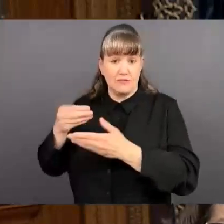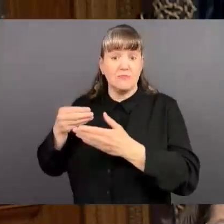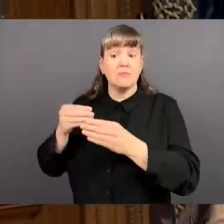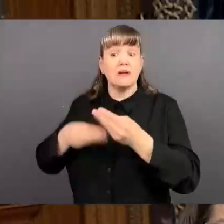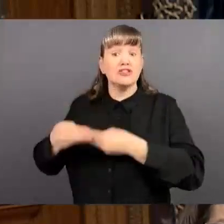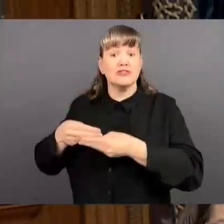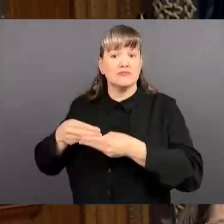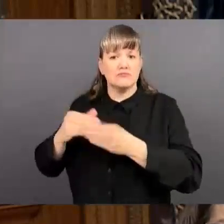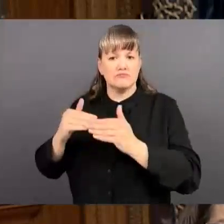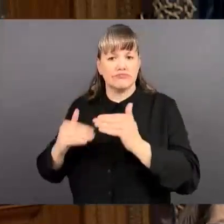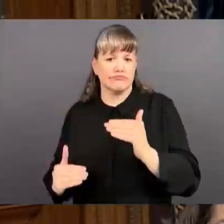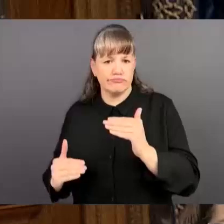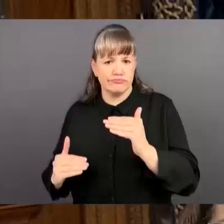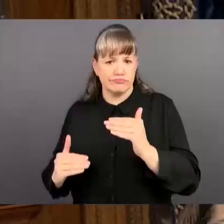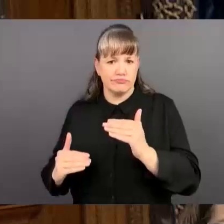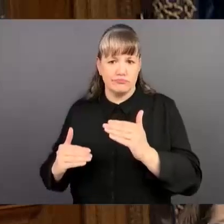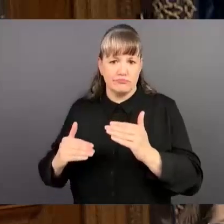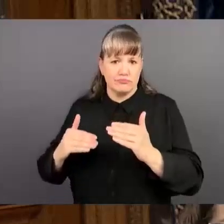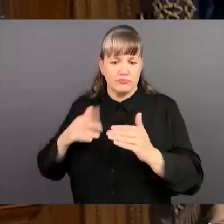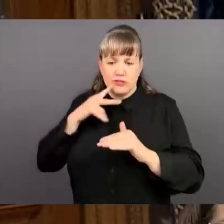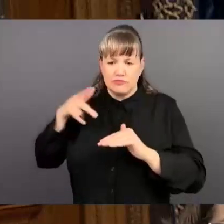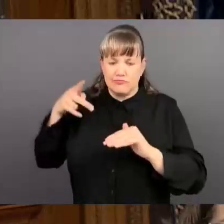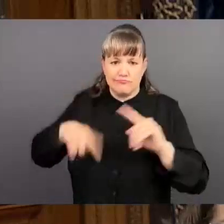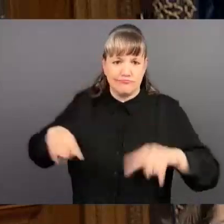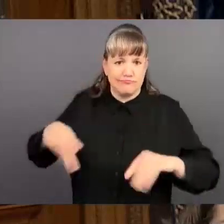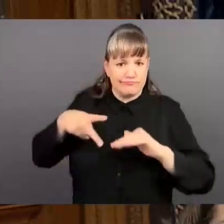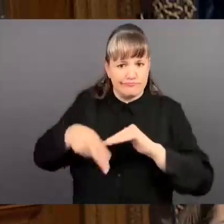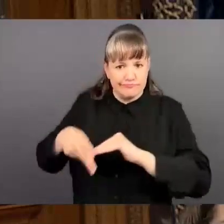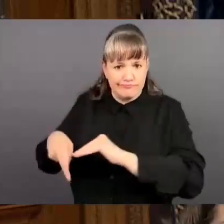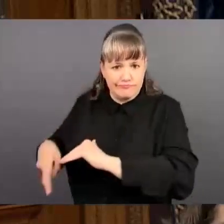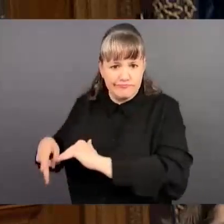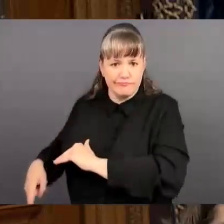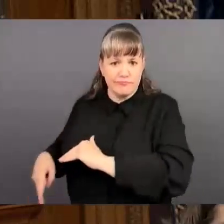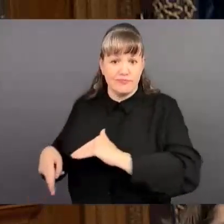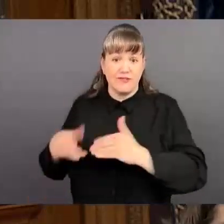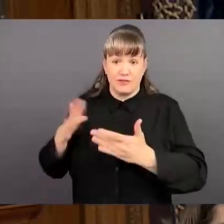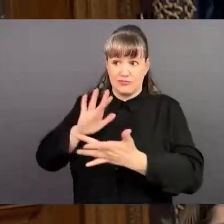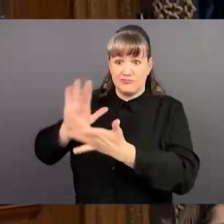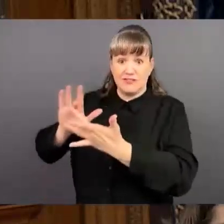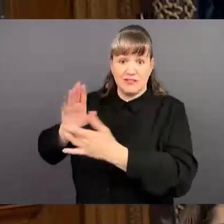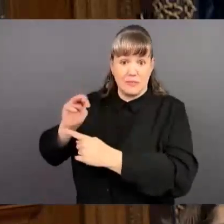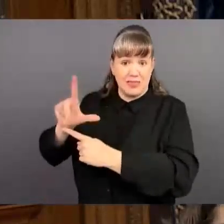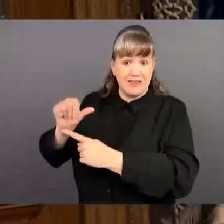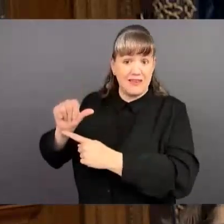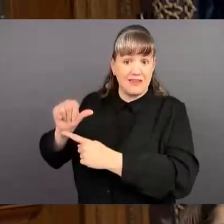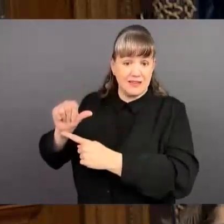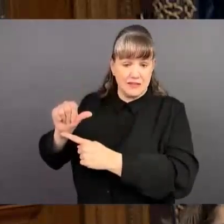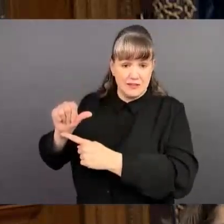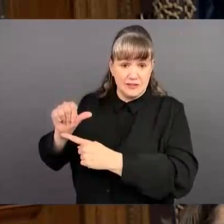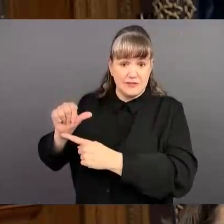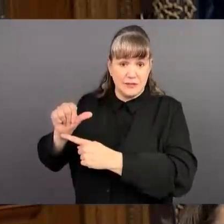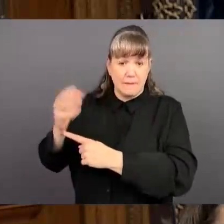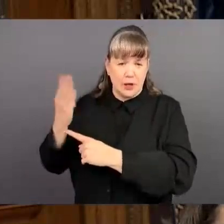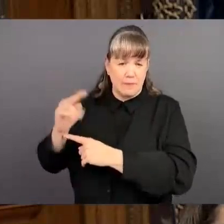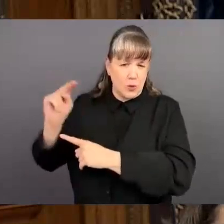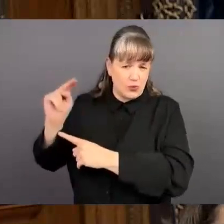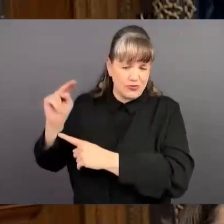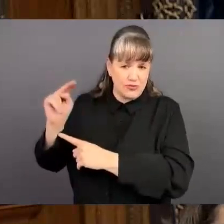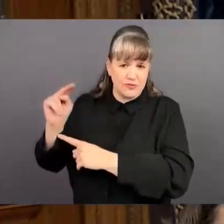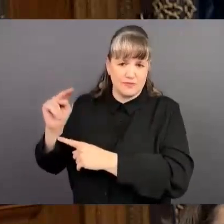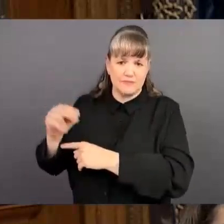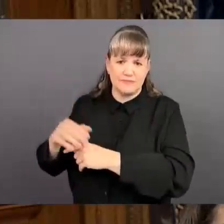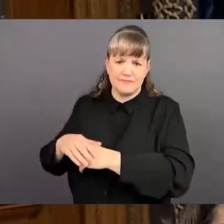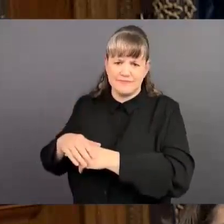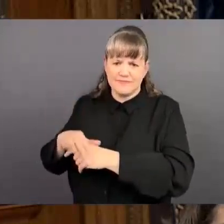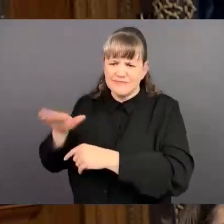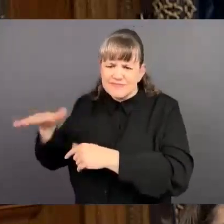cuts. She said she reached out to her MLA, the member from Burnaby North, about the elimination of the multi-age